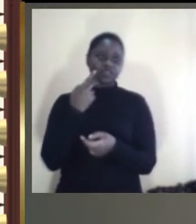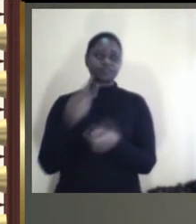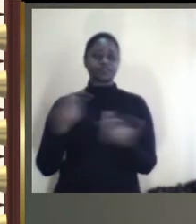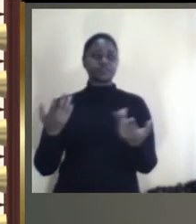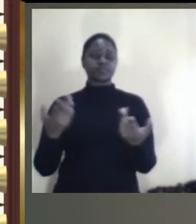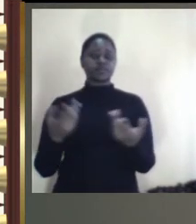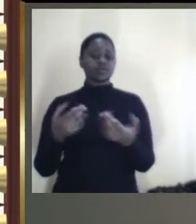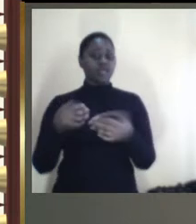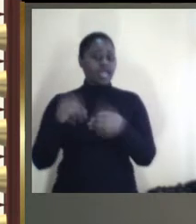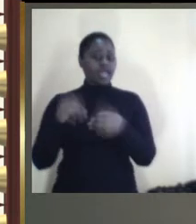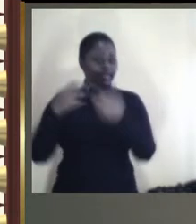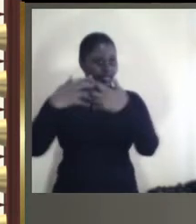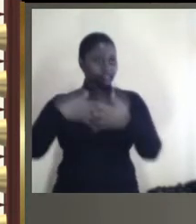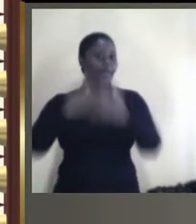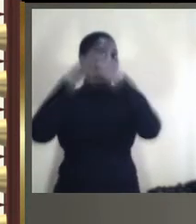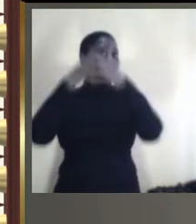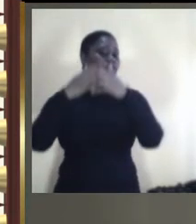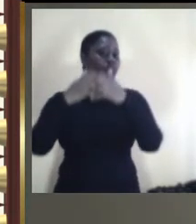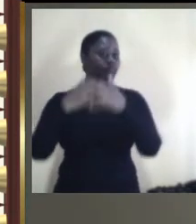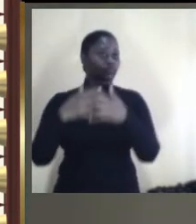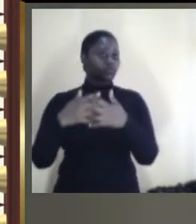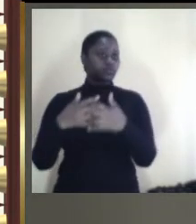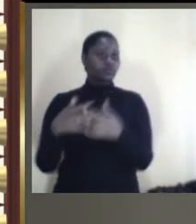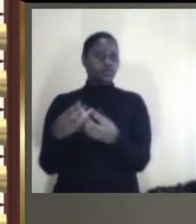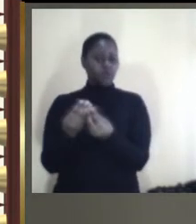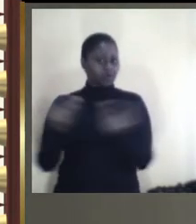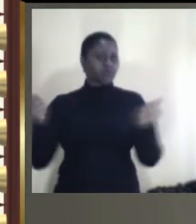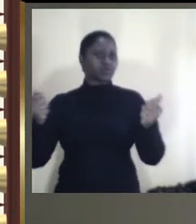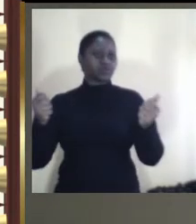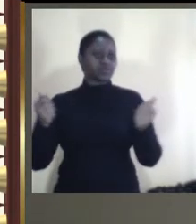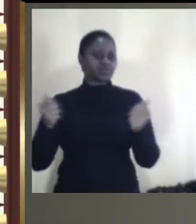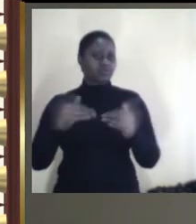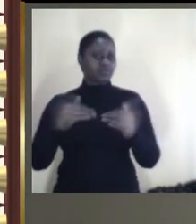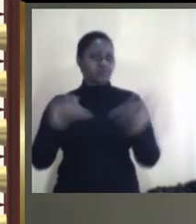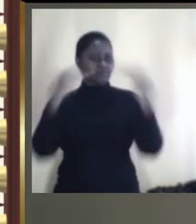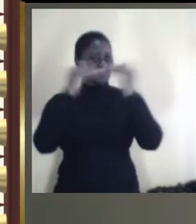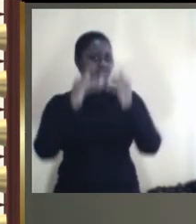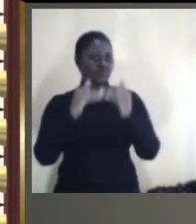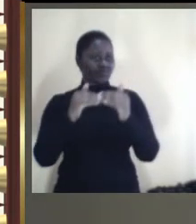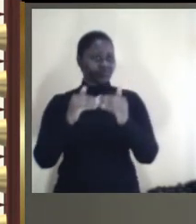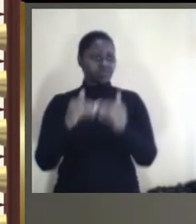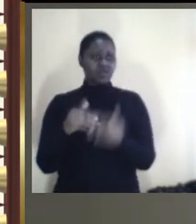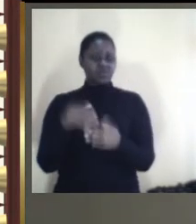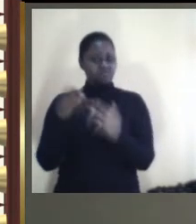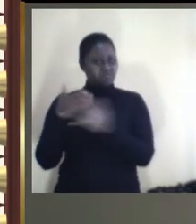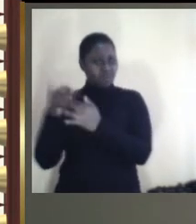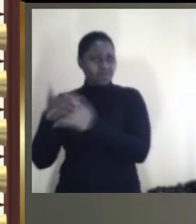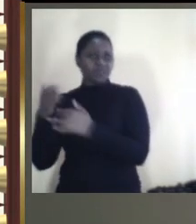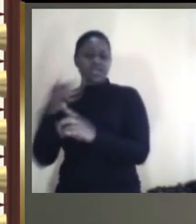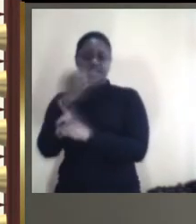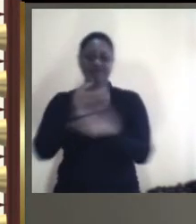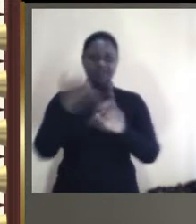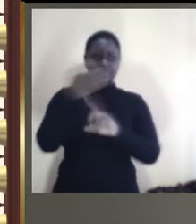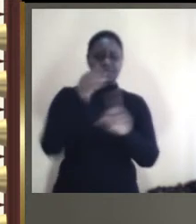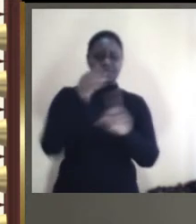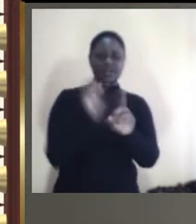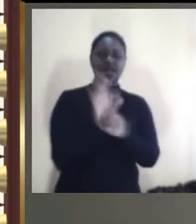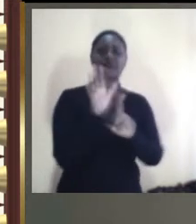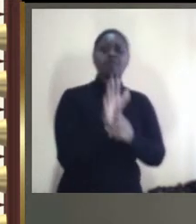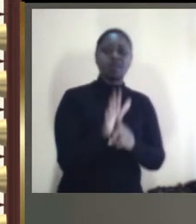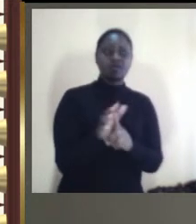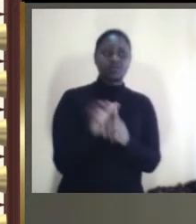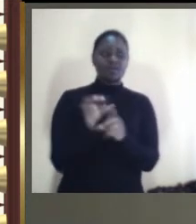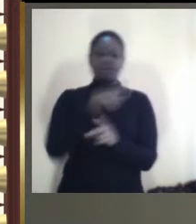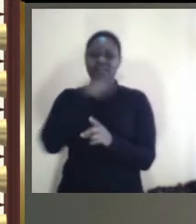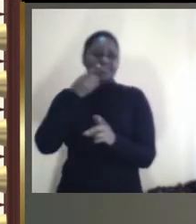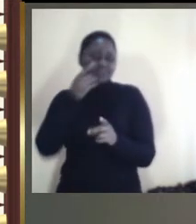innovation in establishing Dube Agri Zone as an eco-friendly facility to offset environmental impacts like drought and